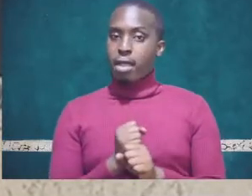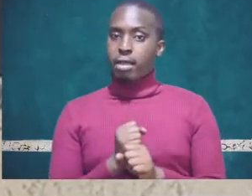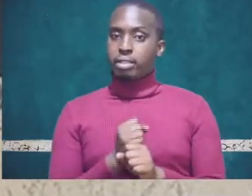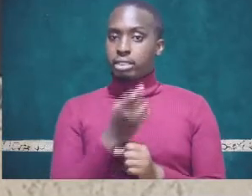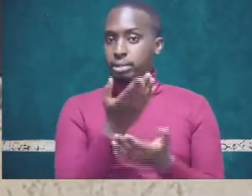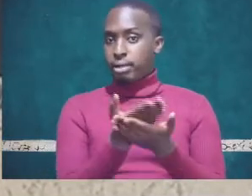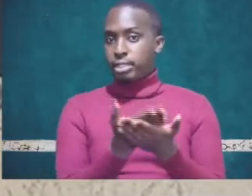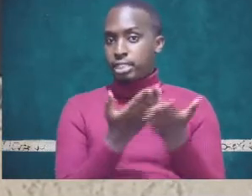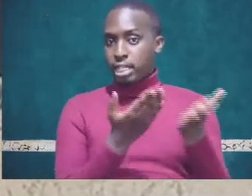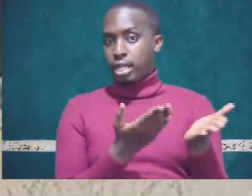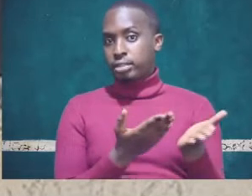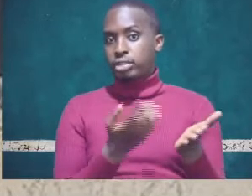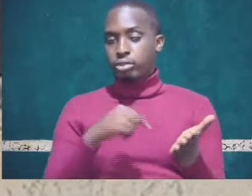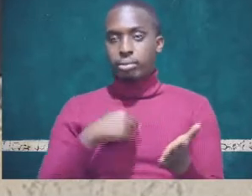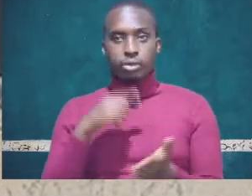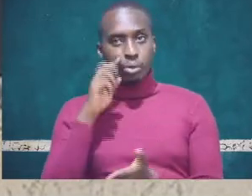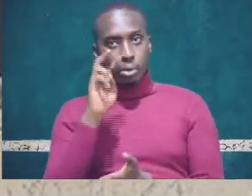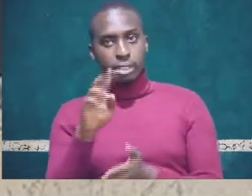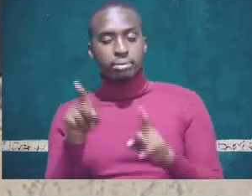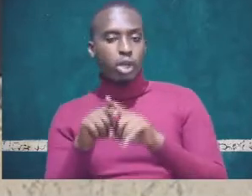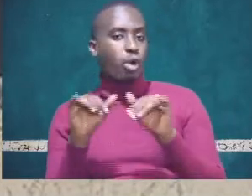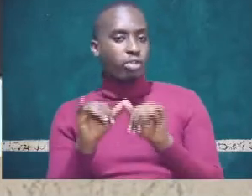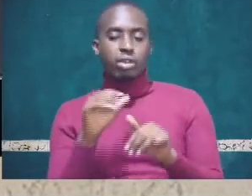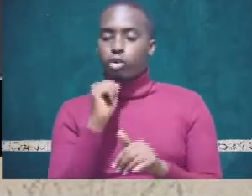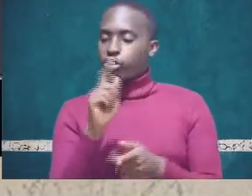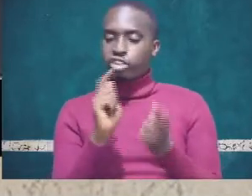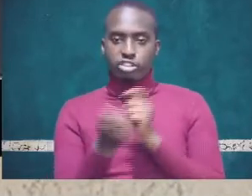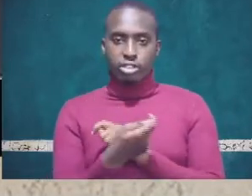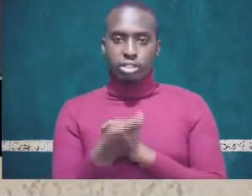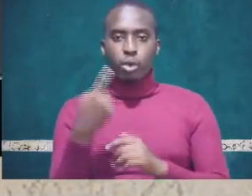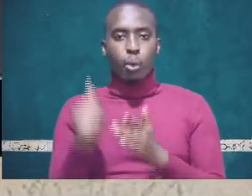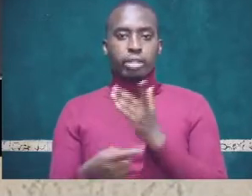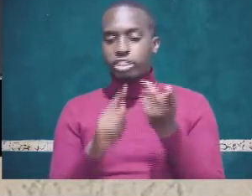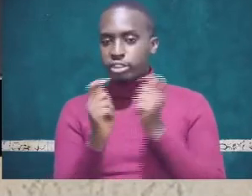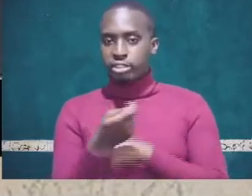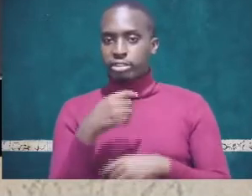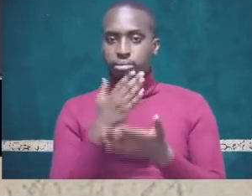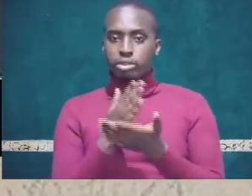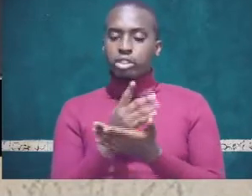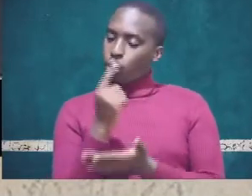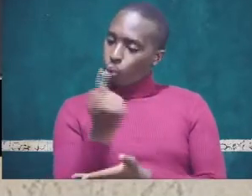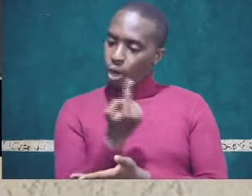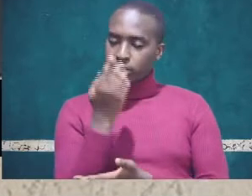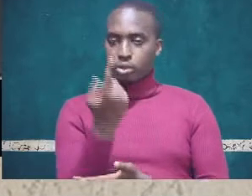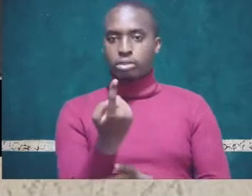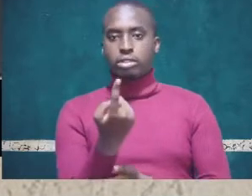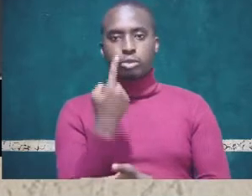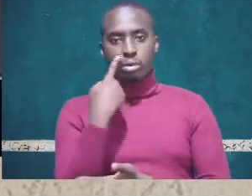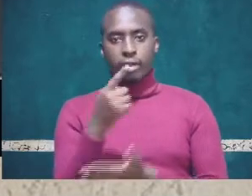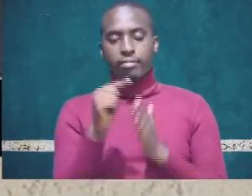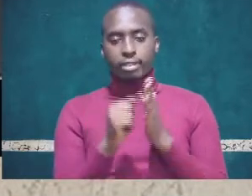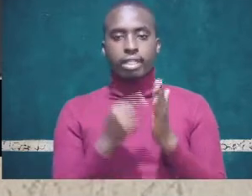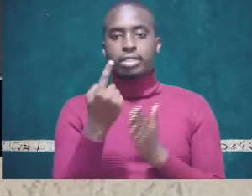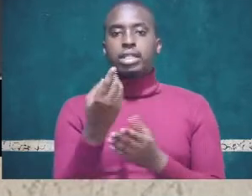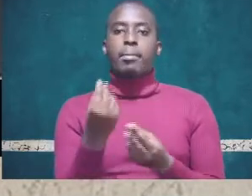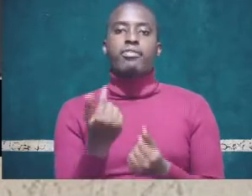demand here, we assume them constant, not changing. What changes is only one variable, one factor, which